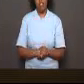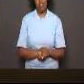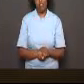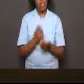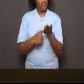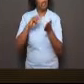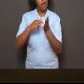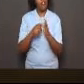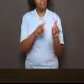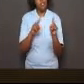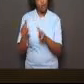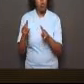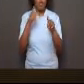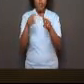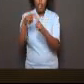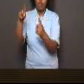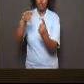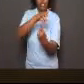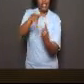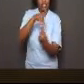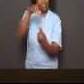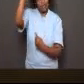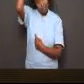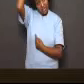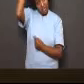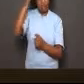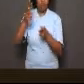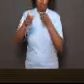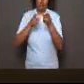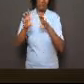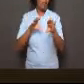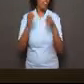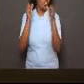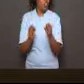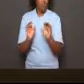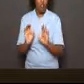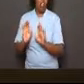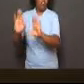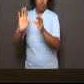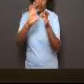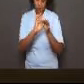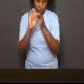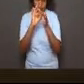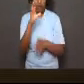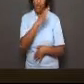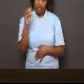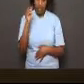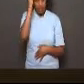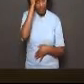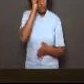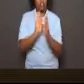that the different states can control their own social and